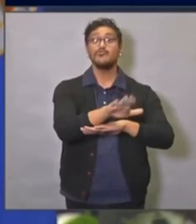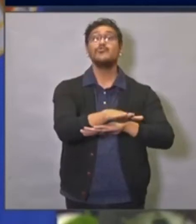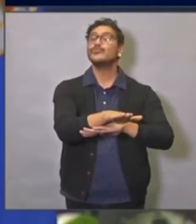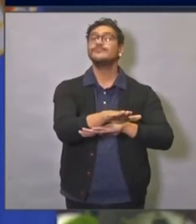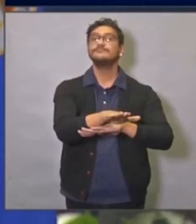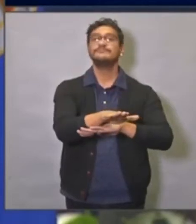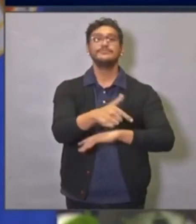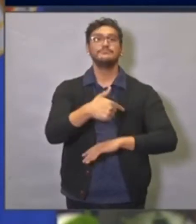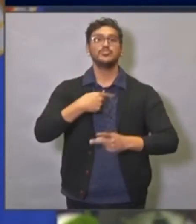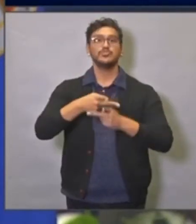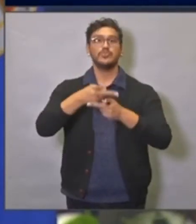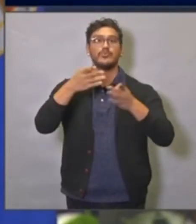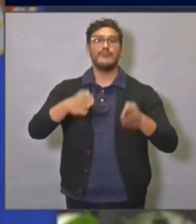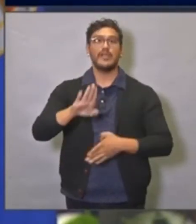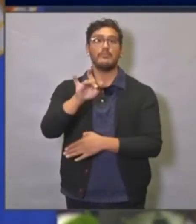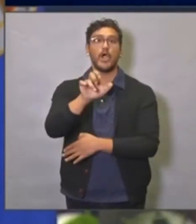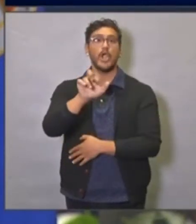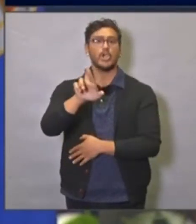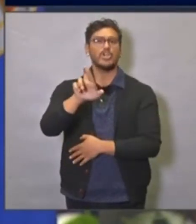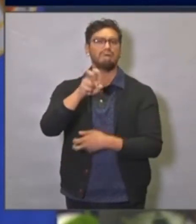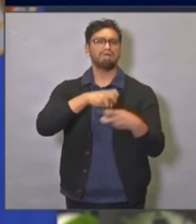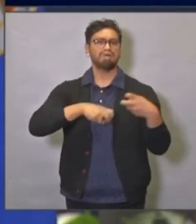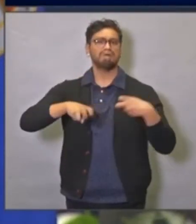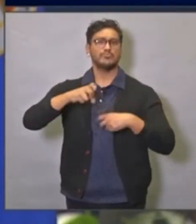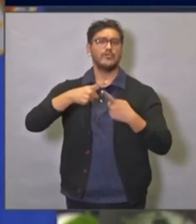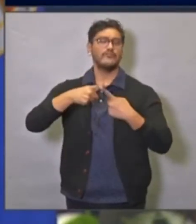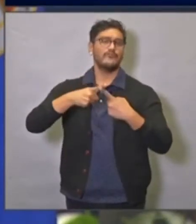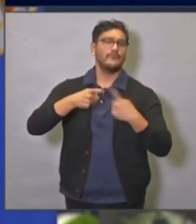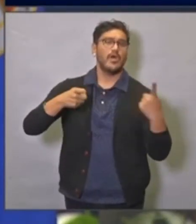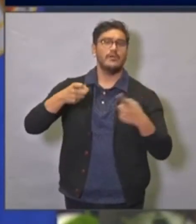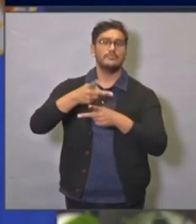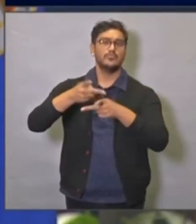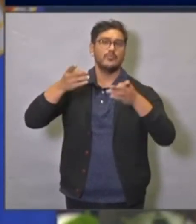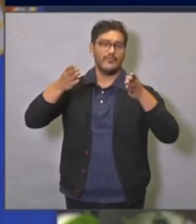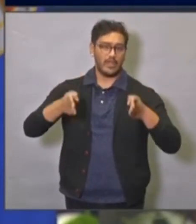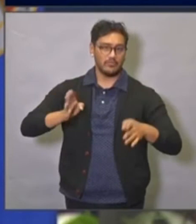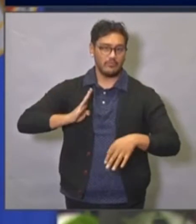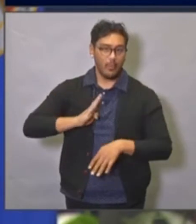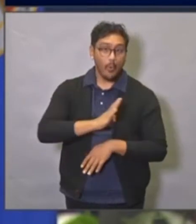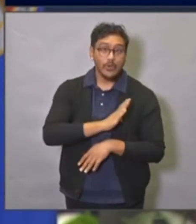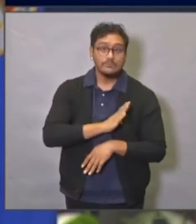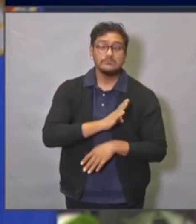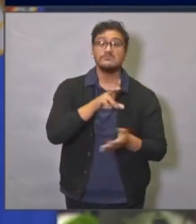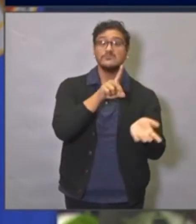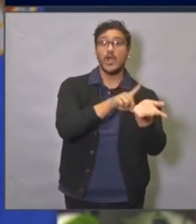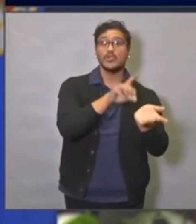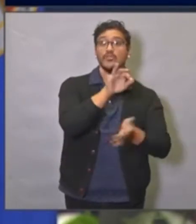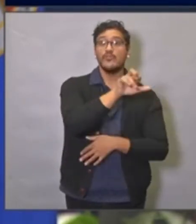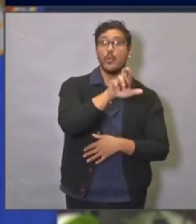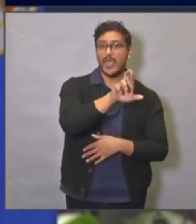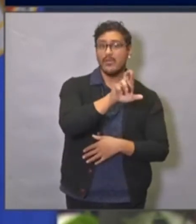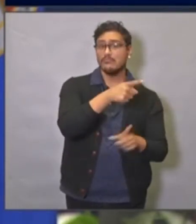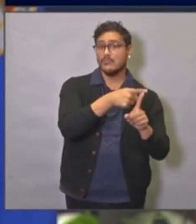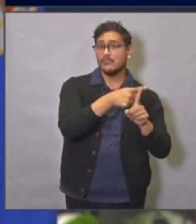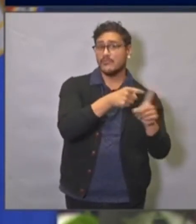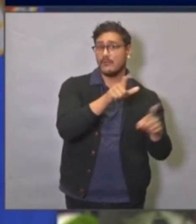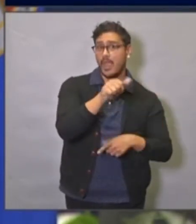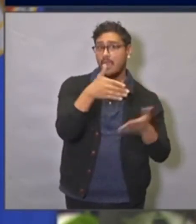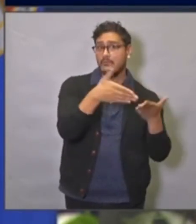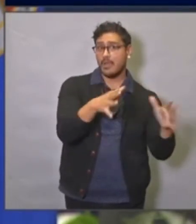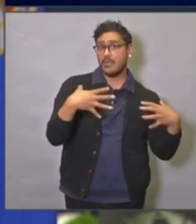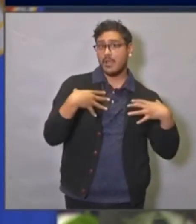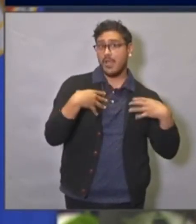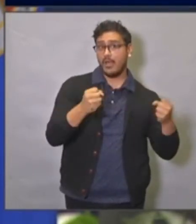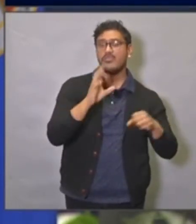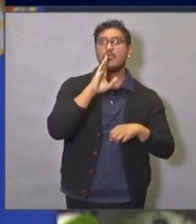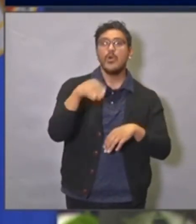Supervisor Catherine Barger, Chair of the Los Angeles County Board of Supervisors. Dr. Barbara Ferrer, the Los Angeles Director of Public Health, will